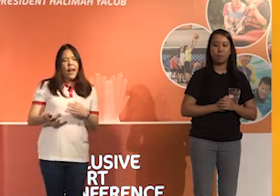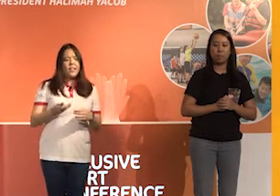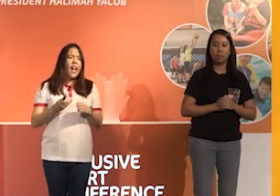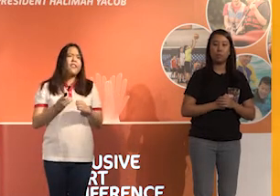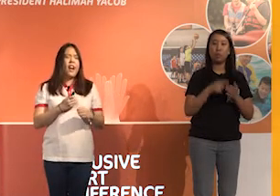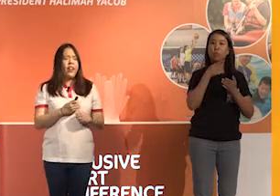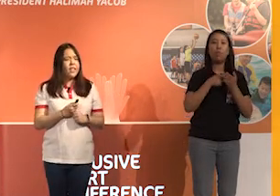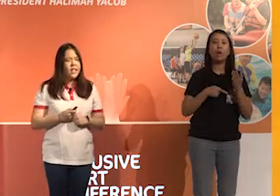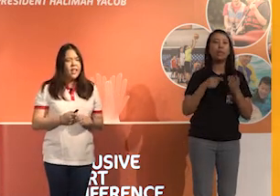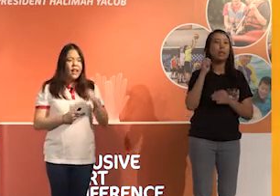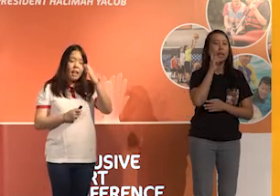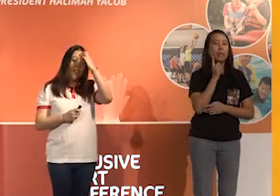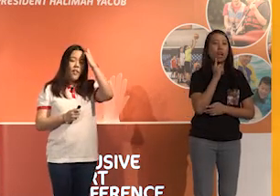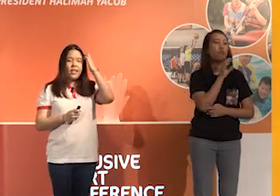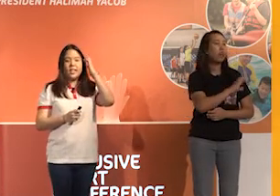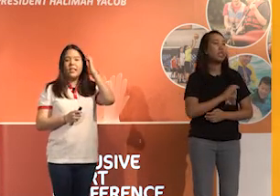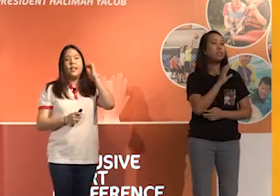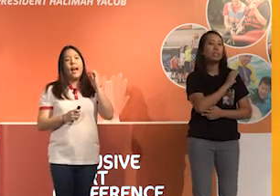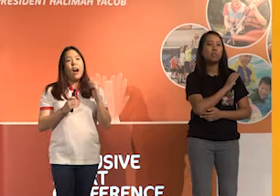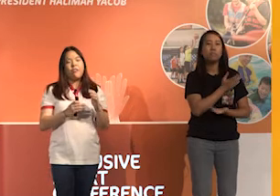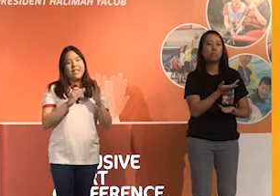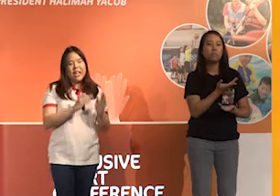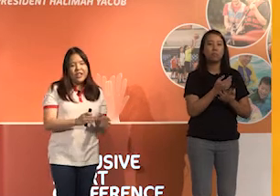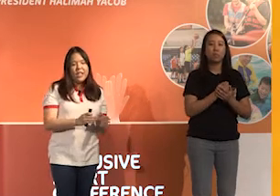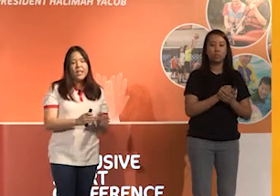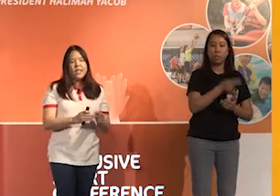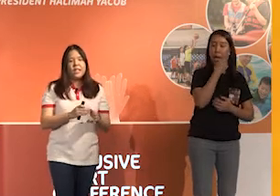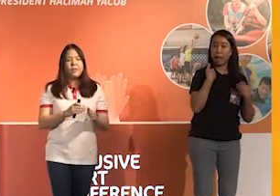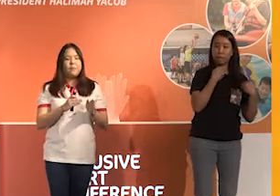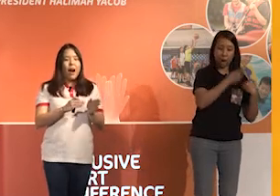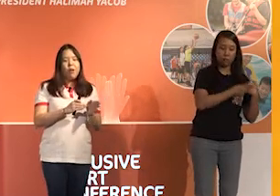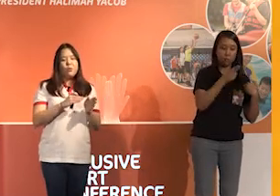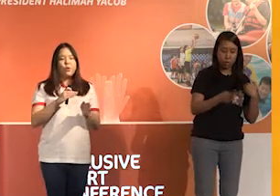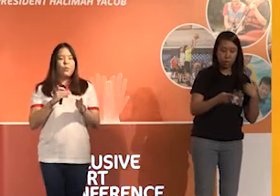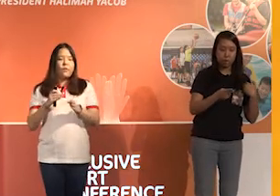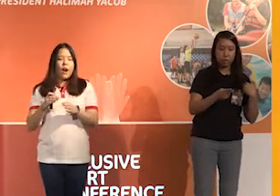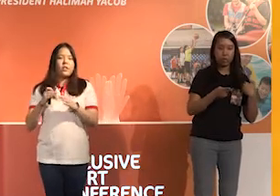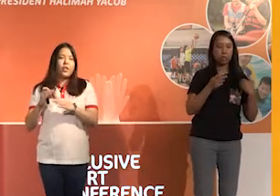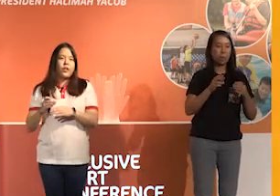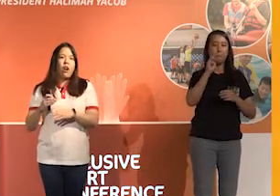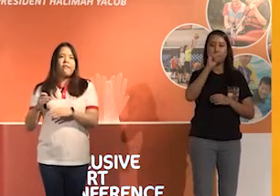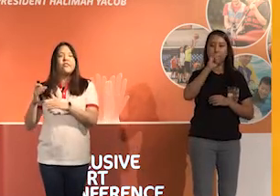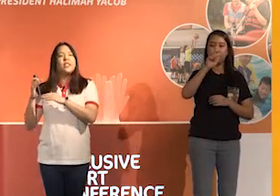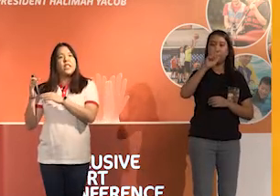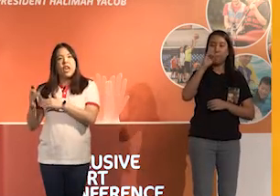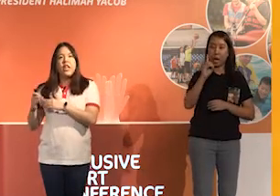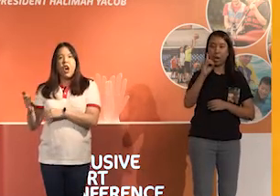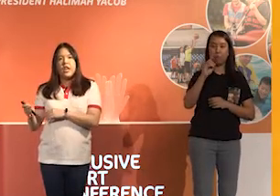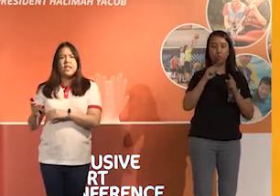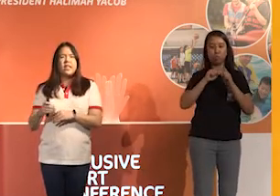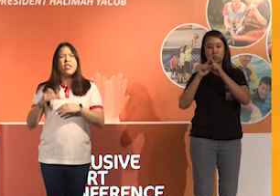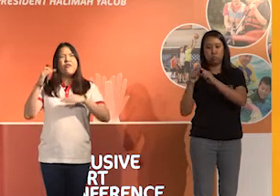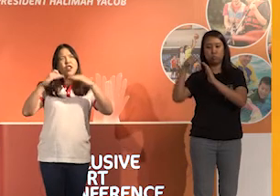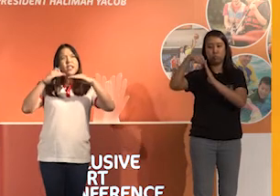What are the deaf characters? Deaf character hard of theory is mild to profound degree of theory